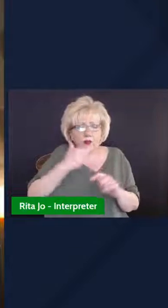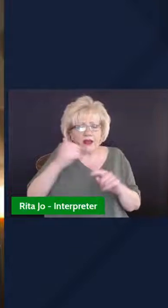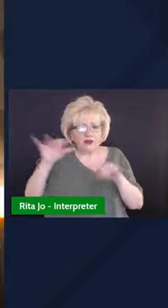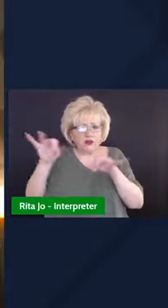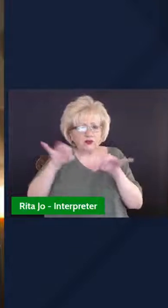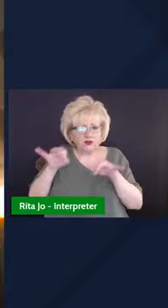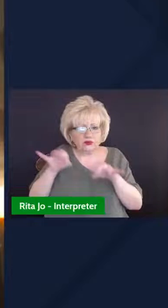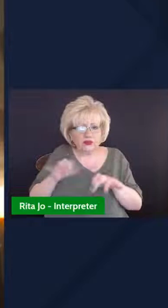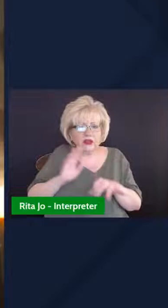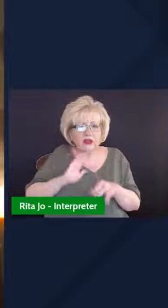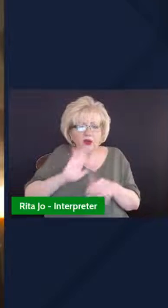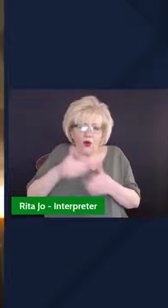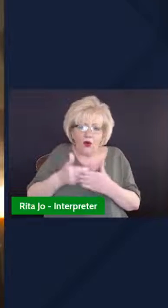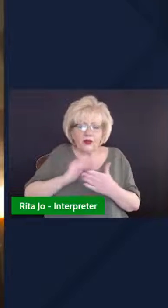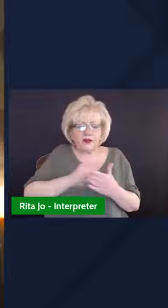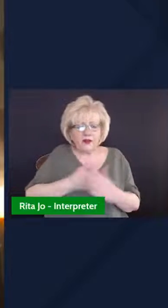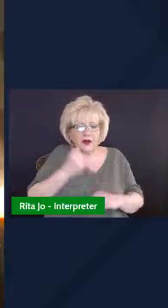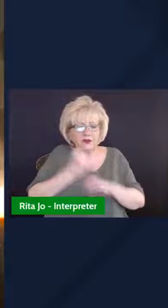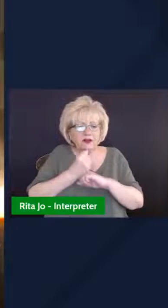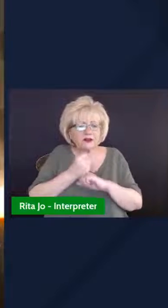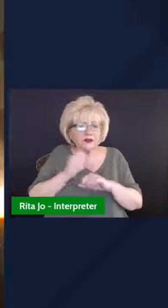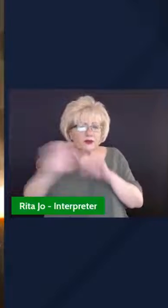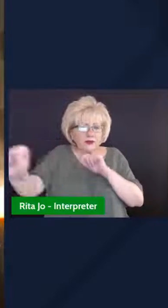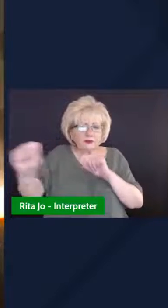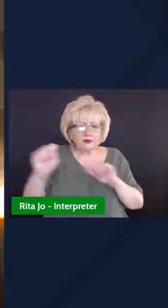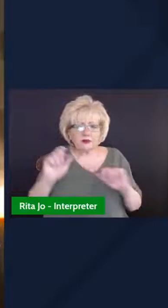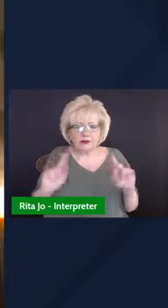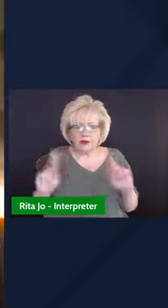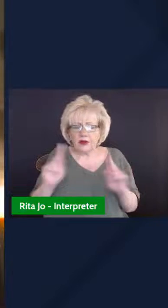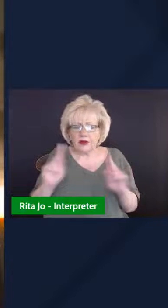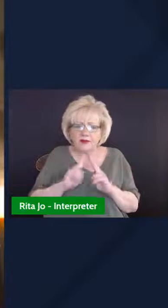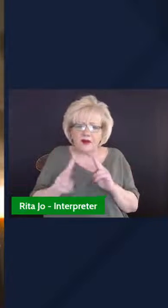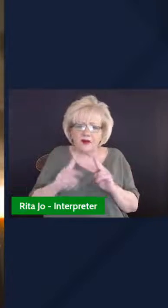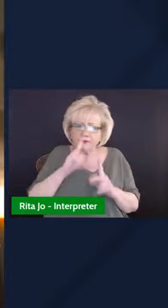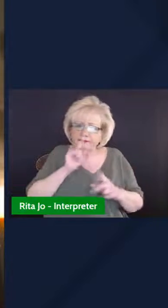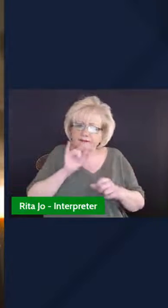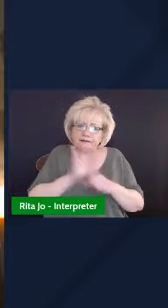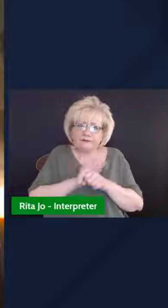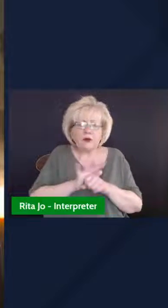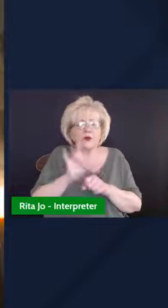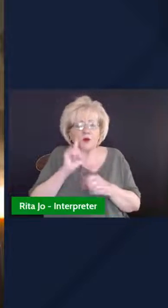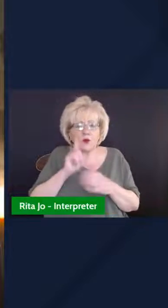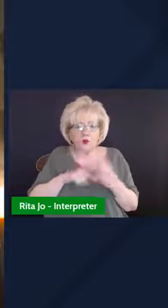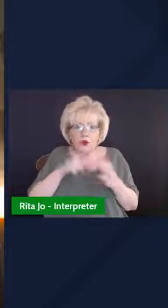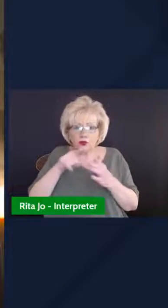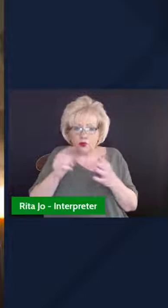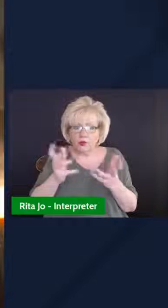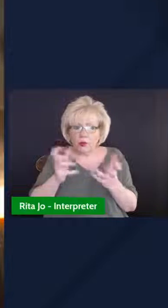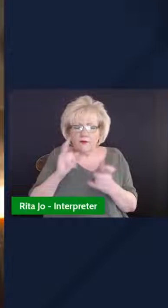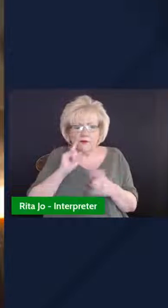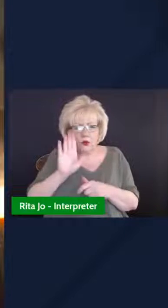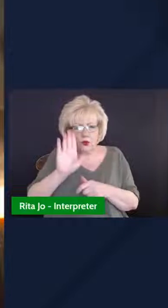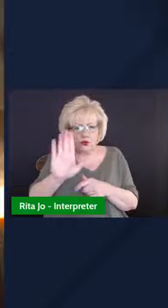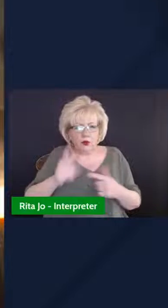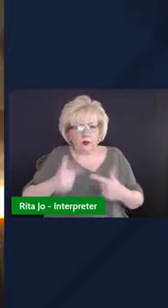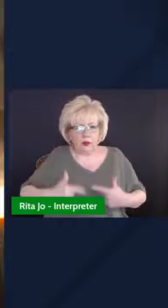advocates are incredible people. They are very much so invested in what you want for your